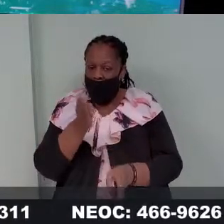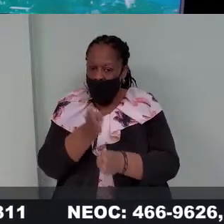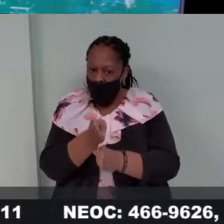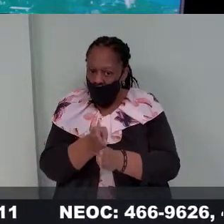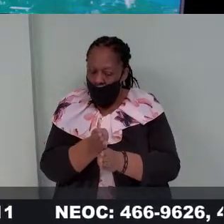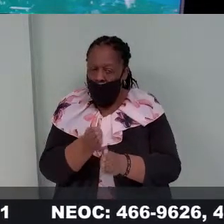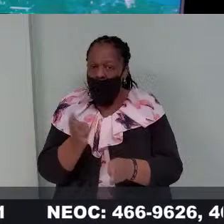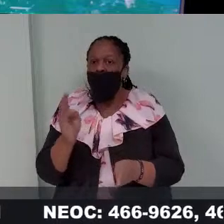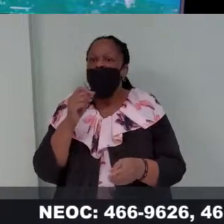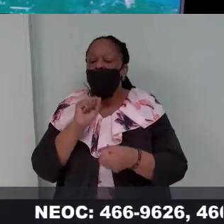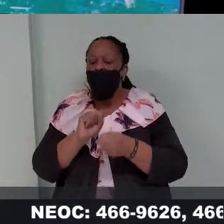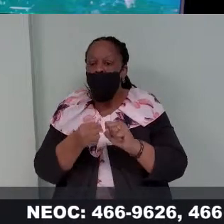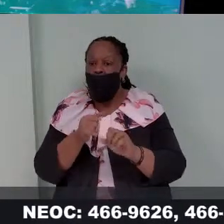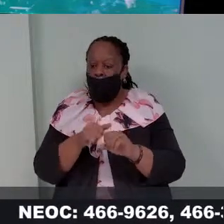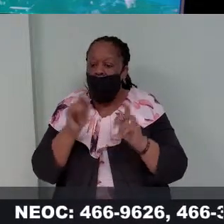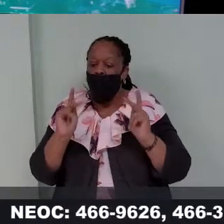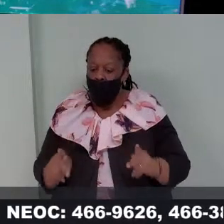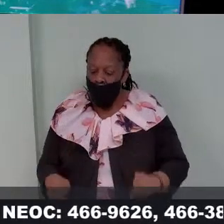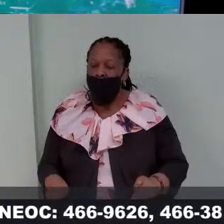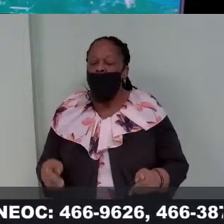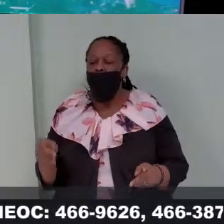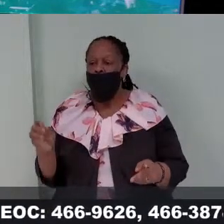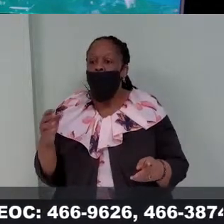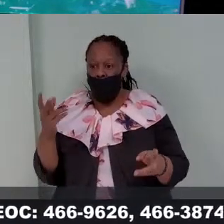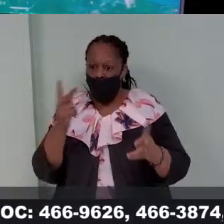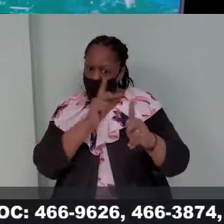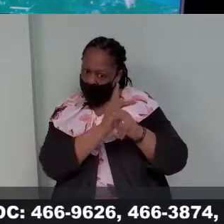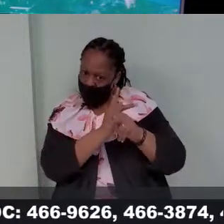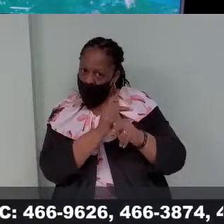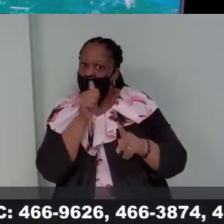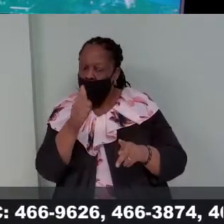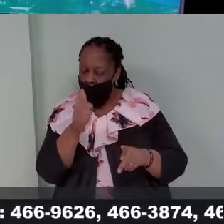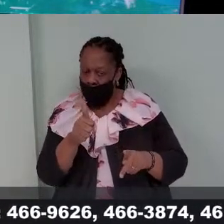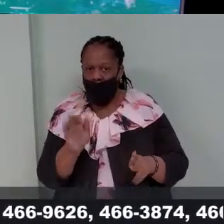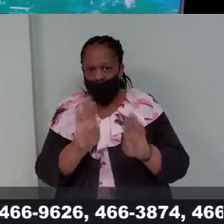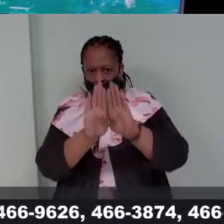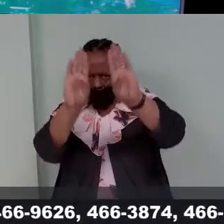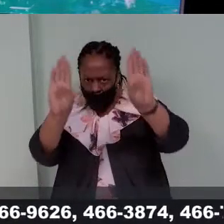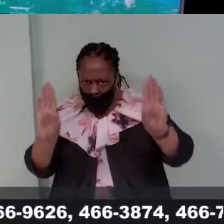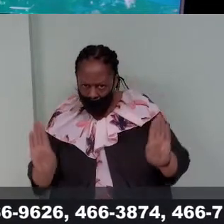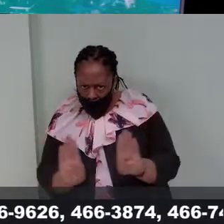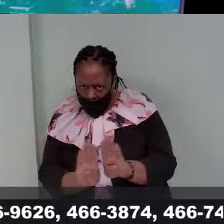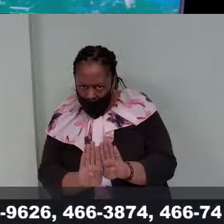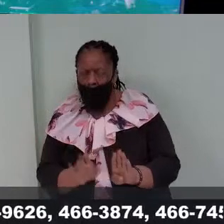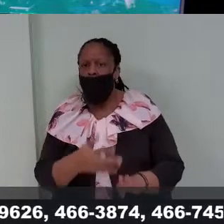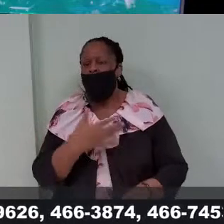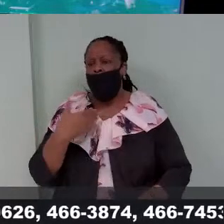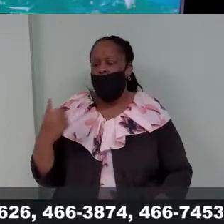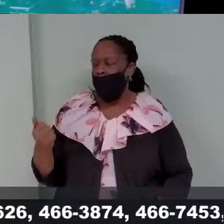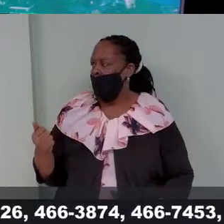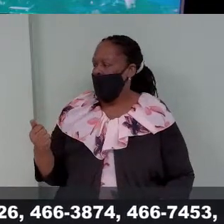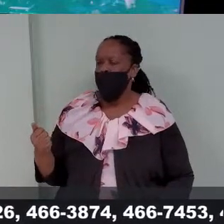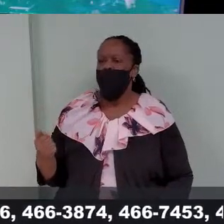be compliant and COVID-19 certified. And how do you know if a taxi is